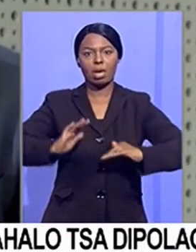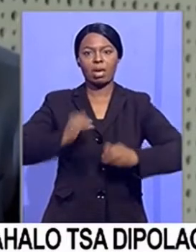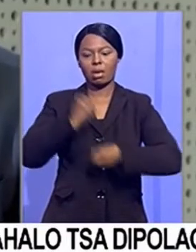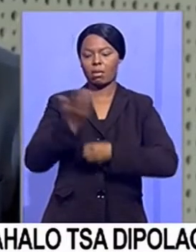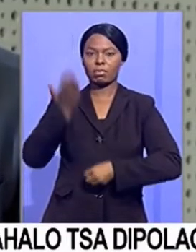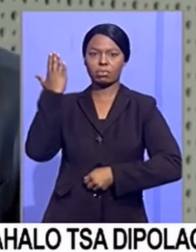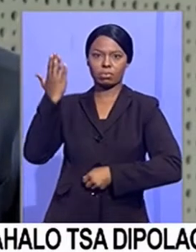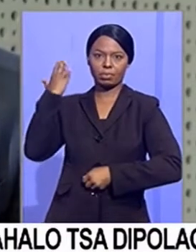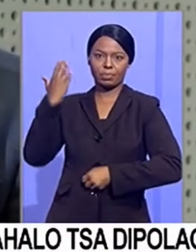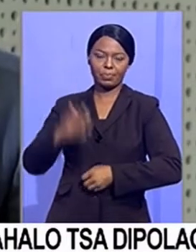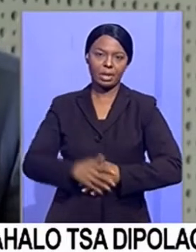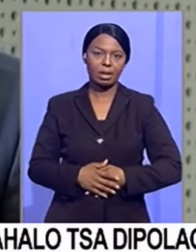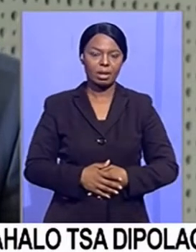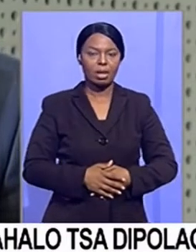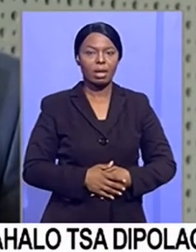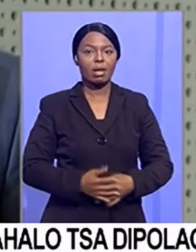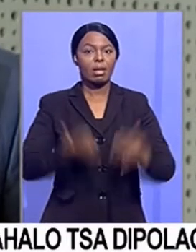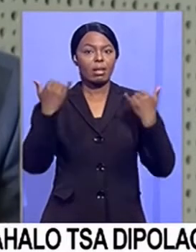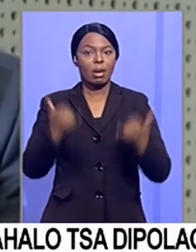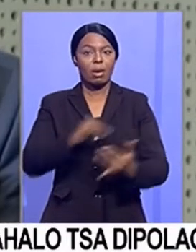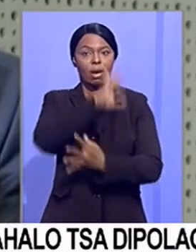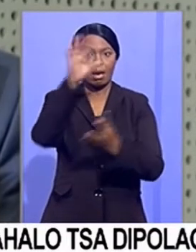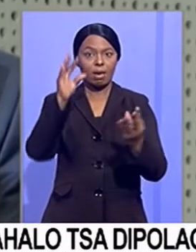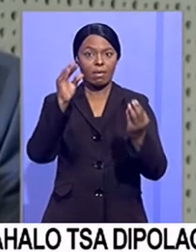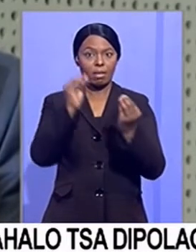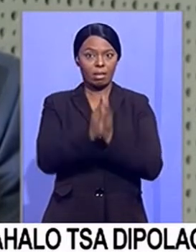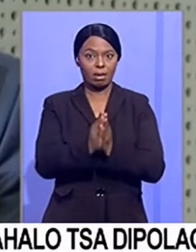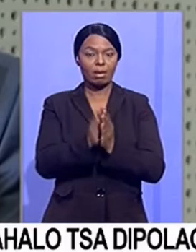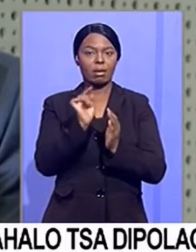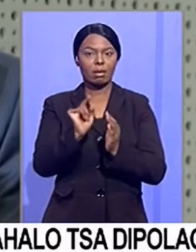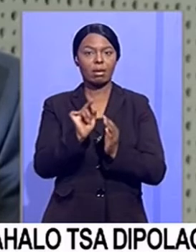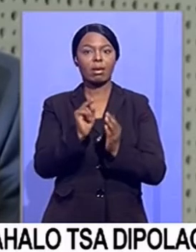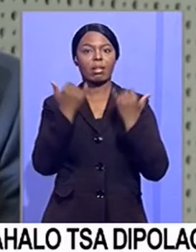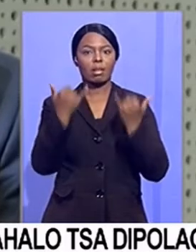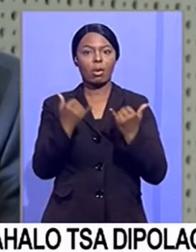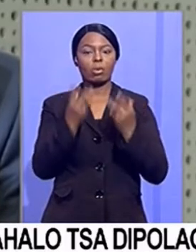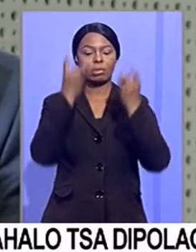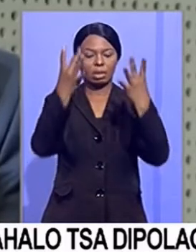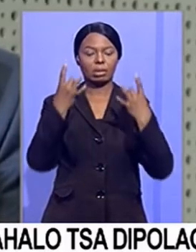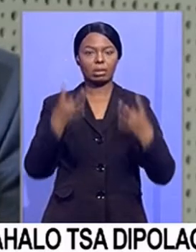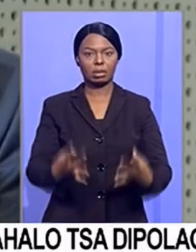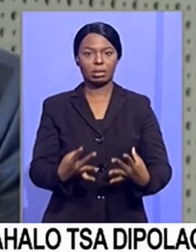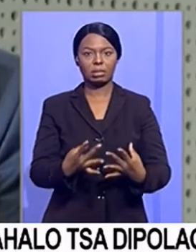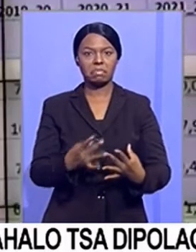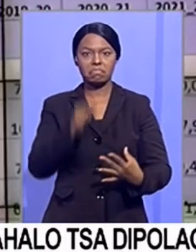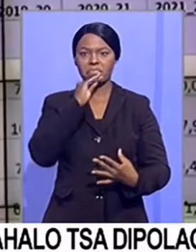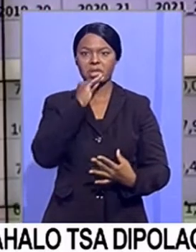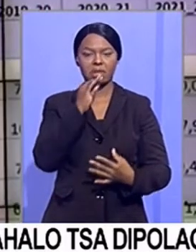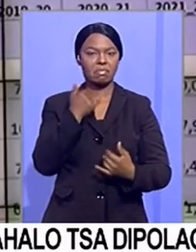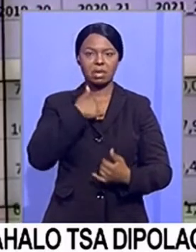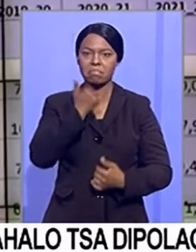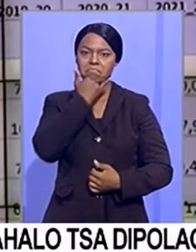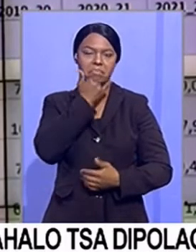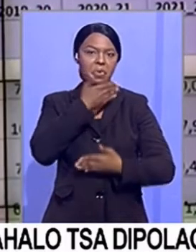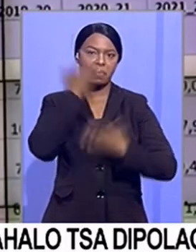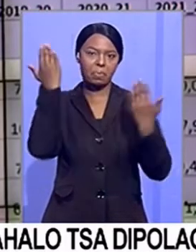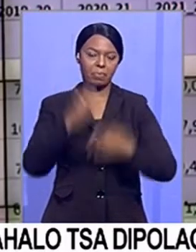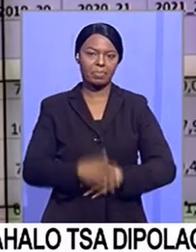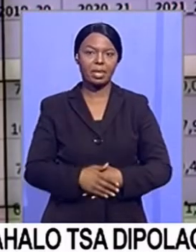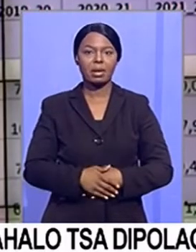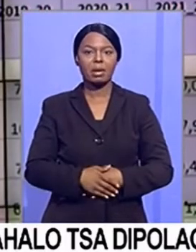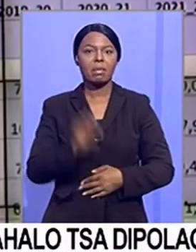year. All in all, these statistics don't give us a good picture. Station sa Mamelodi East